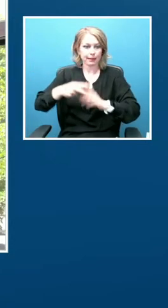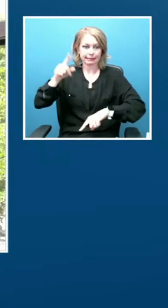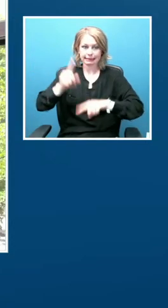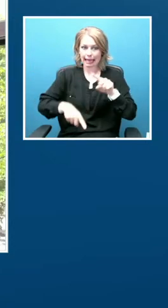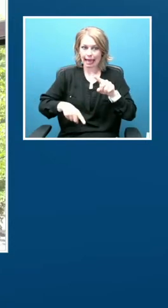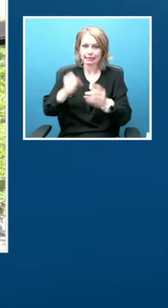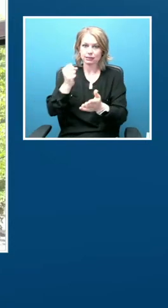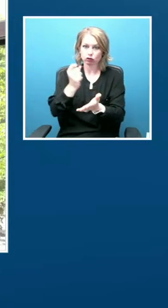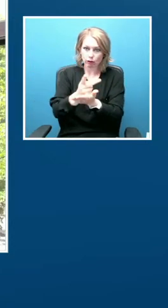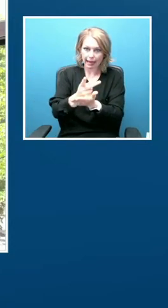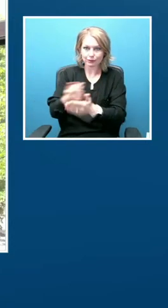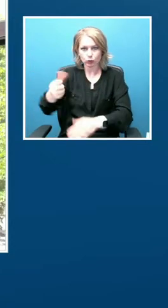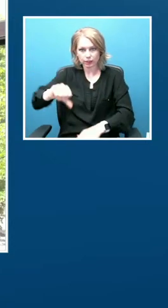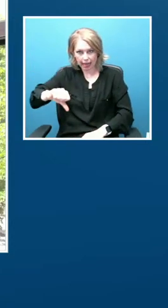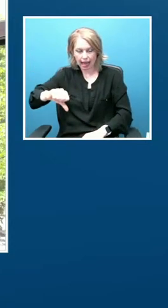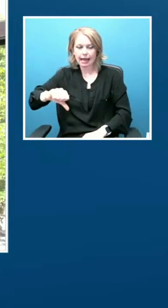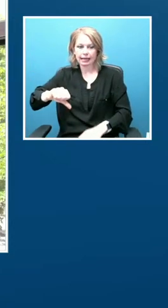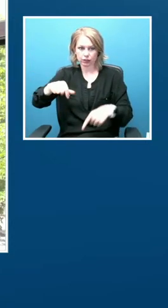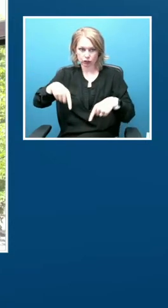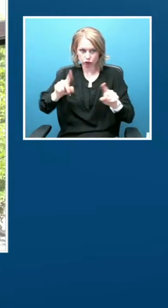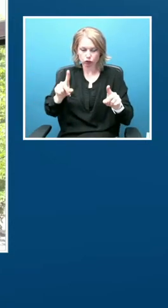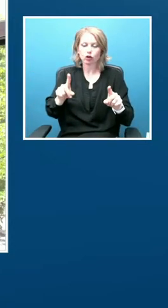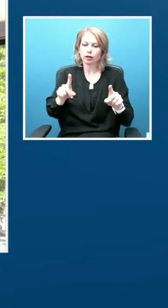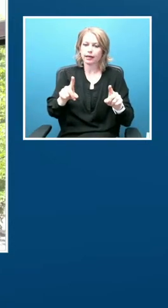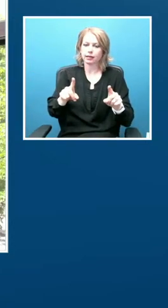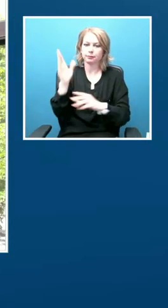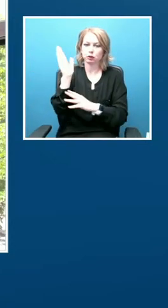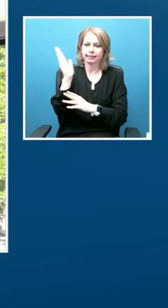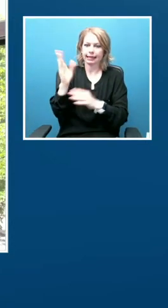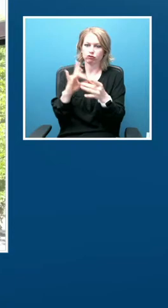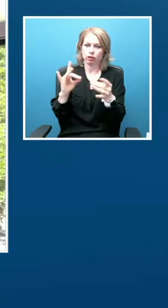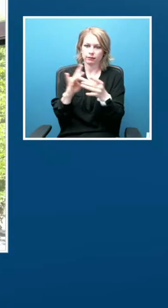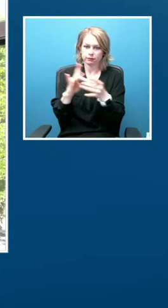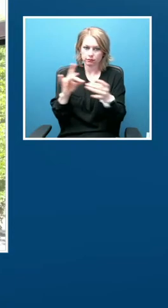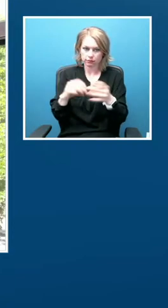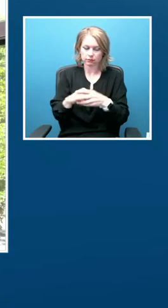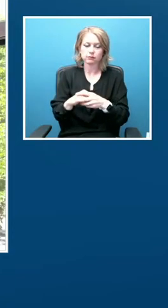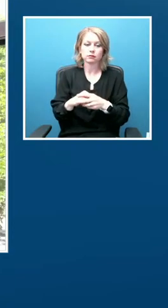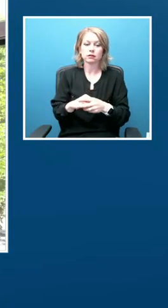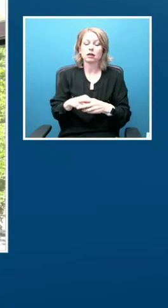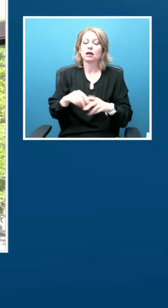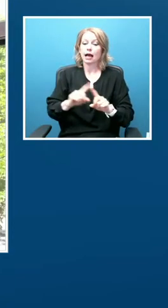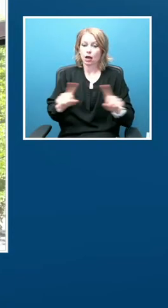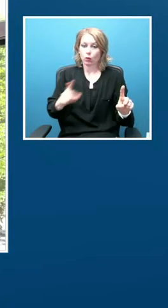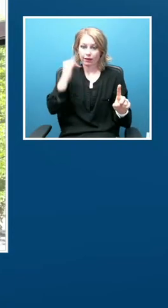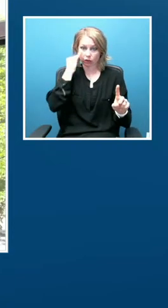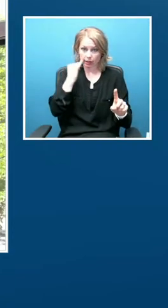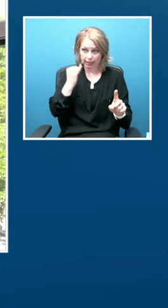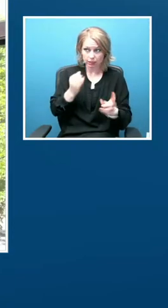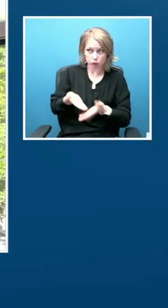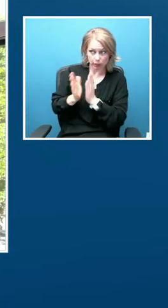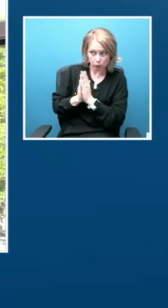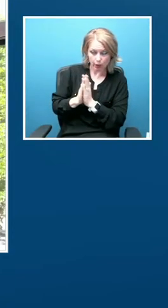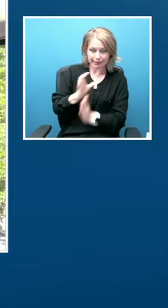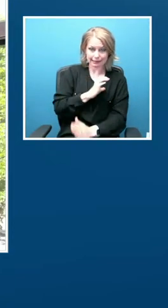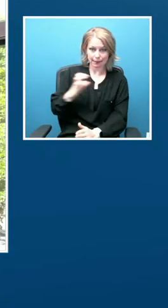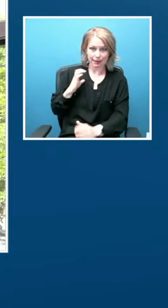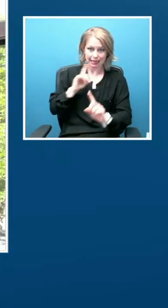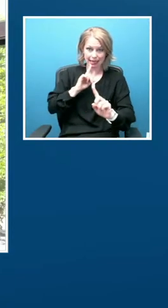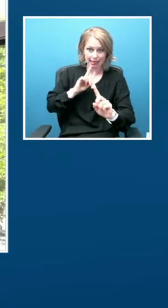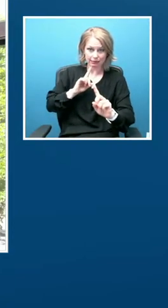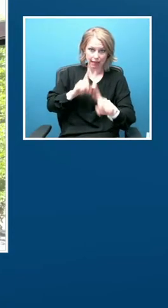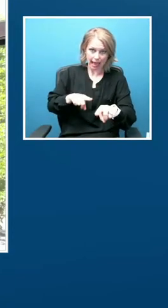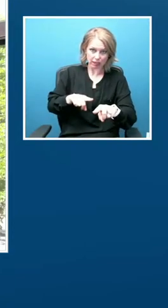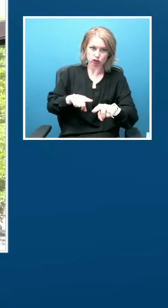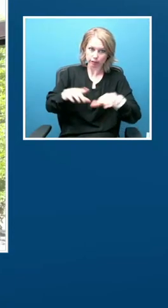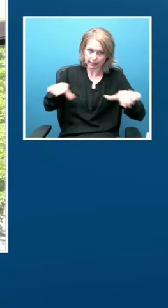procedural requests during the party's presentations. Rather, if either party requests committee action that could dispose of the challenge or substantively affect the results